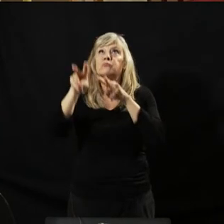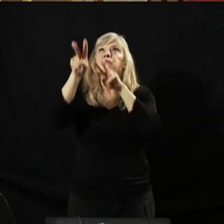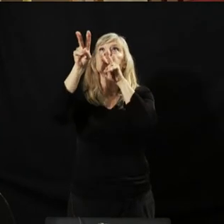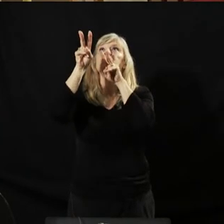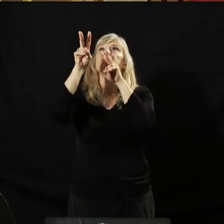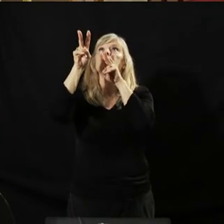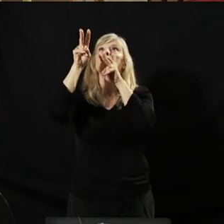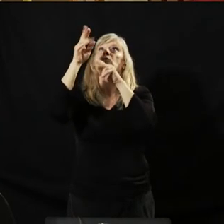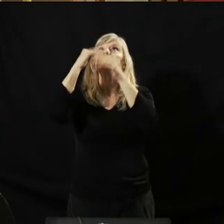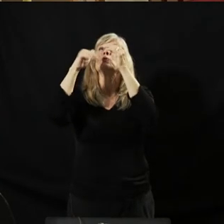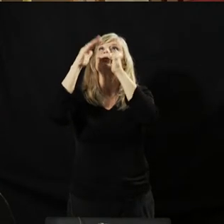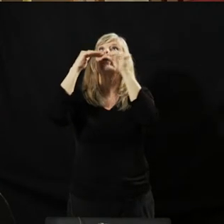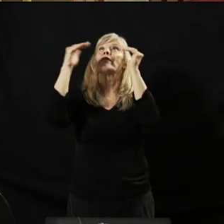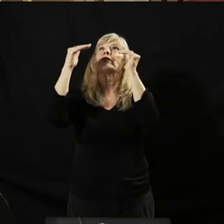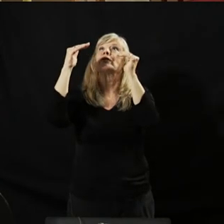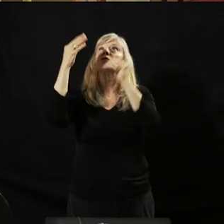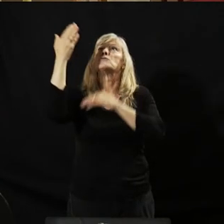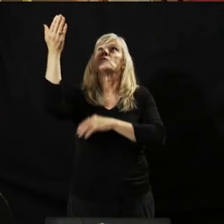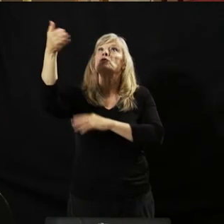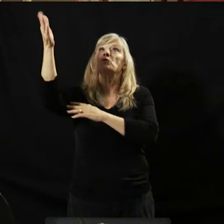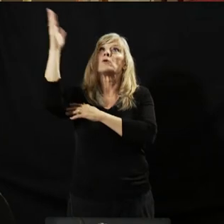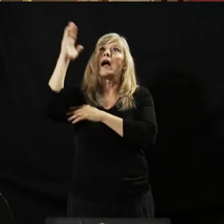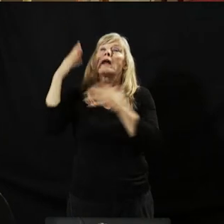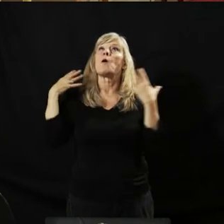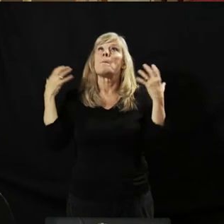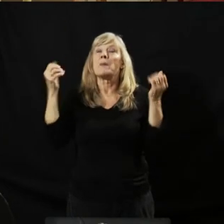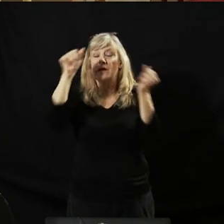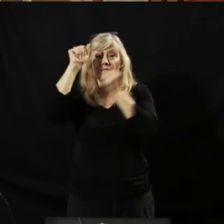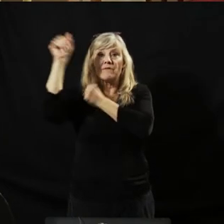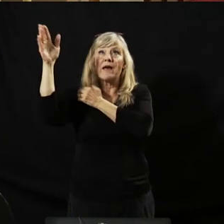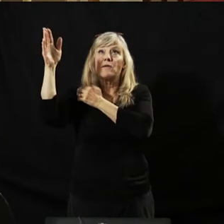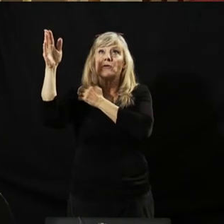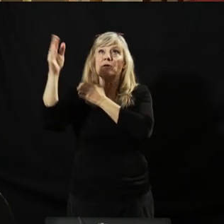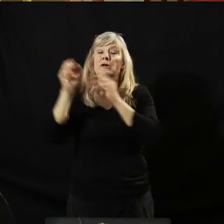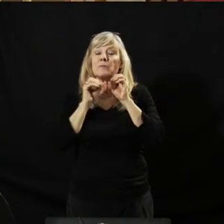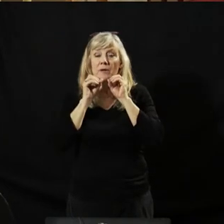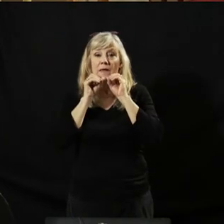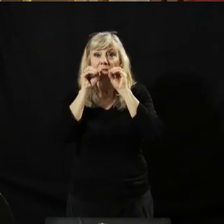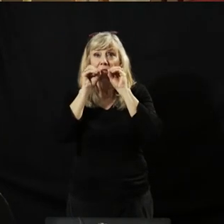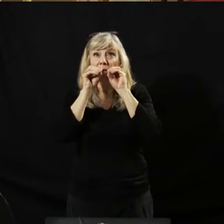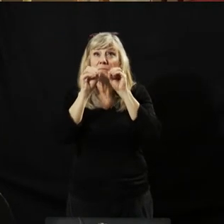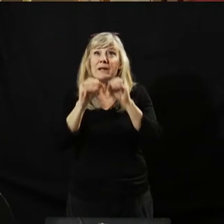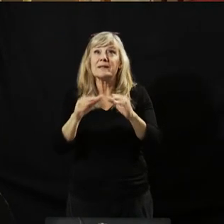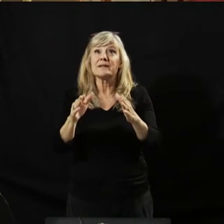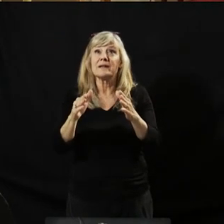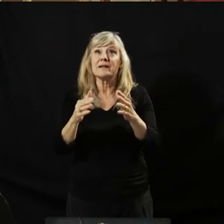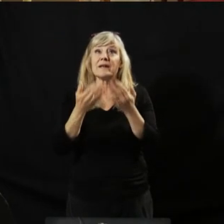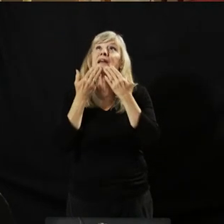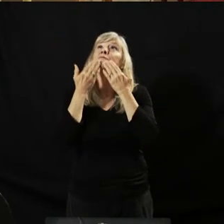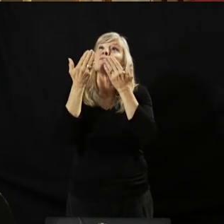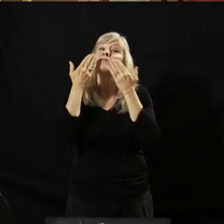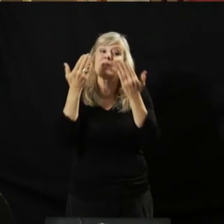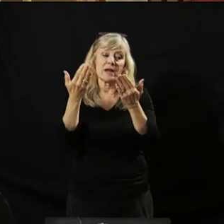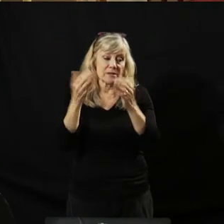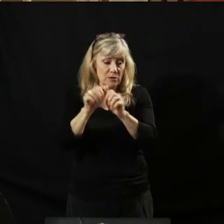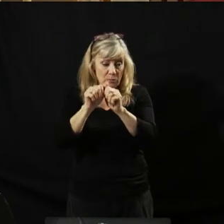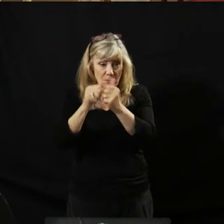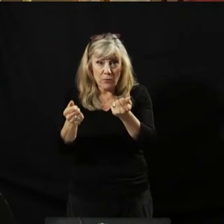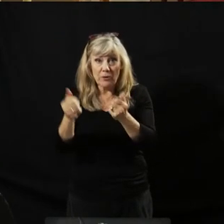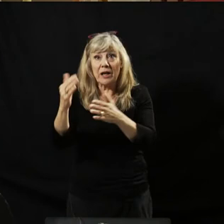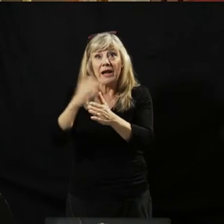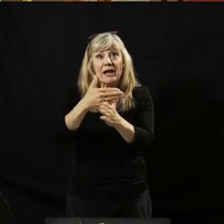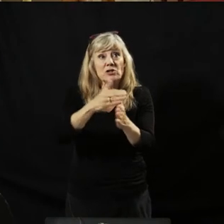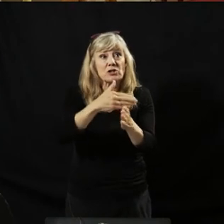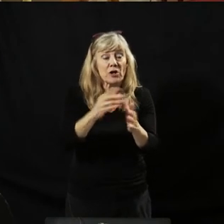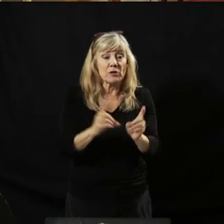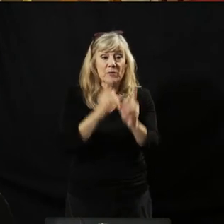God, his almighty Father, giving you thanks, he said the blessing, broke the bread, and gave it to his disciples,